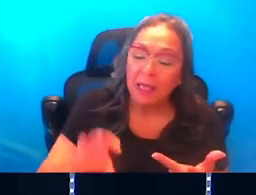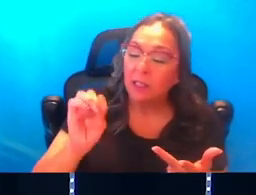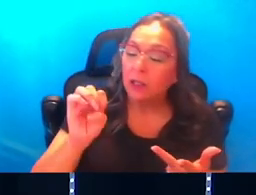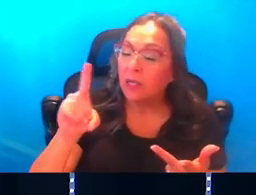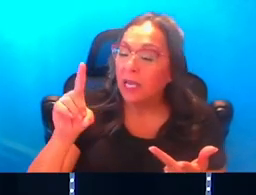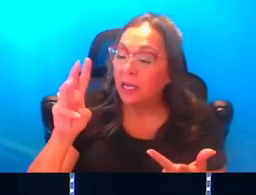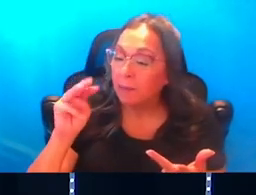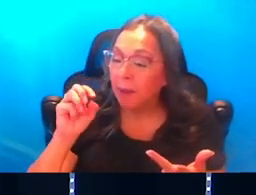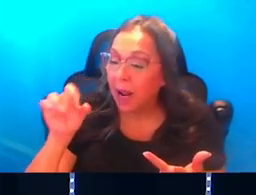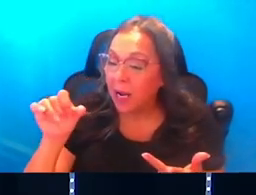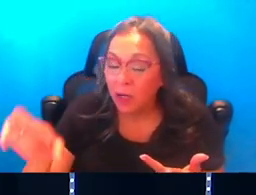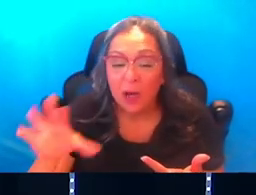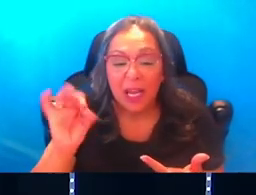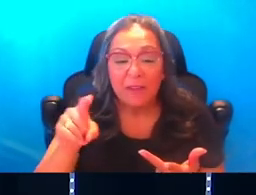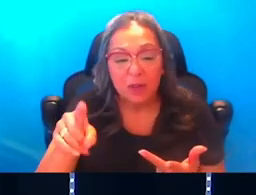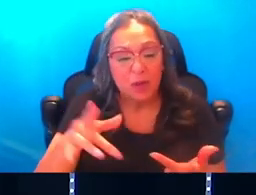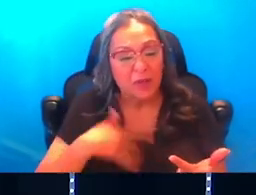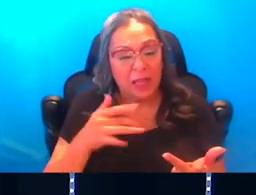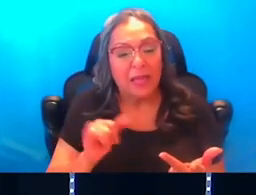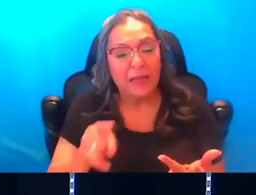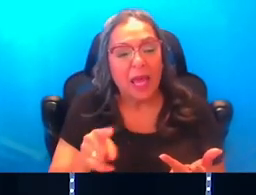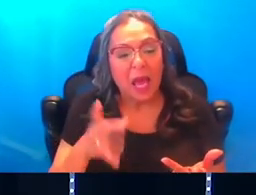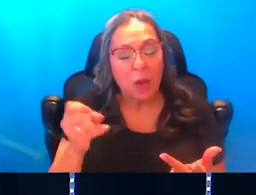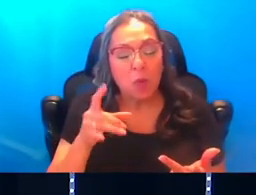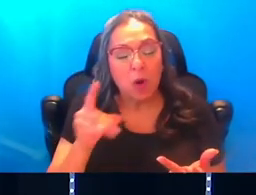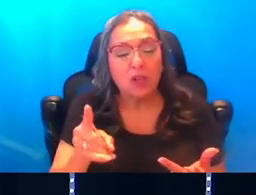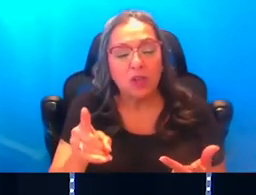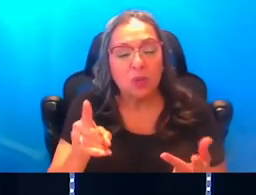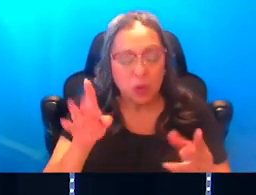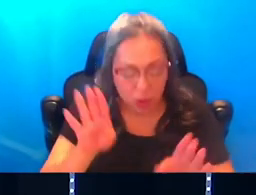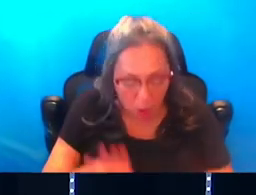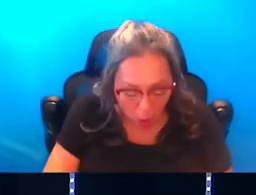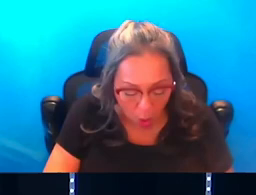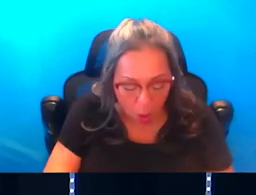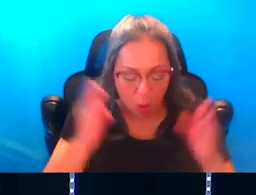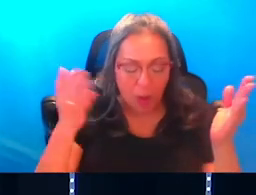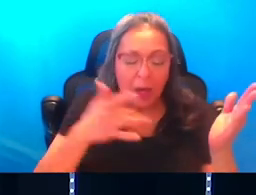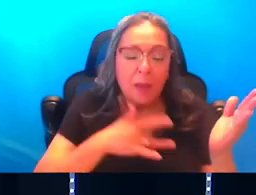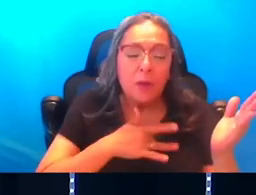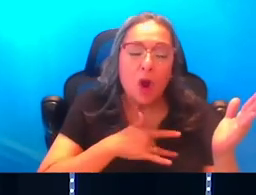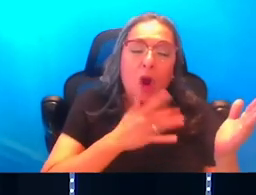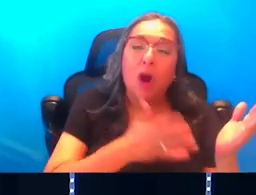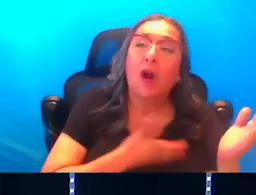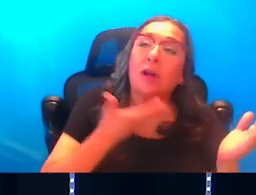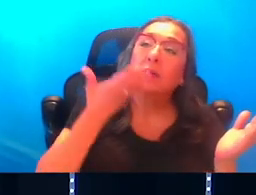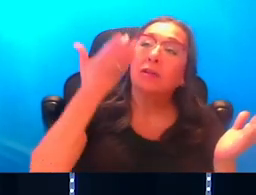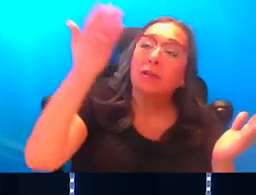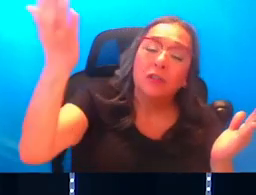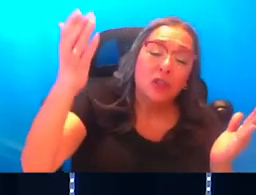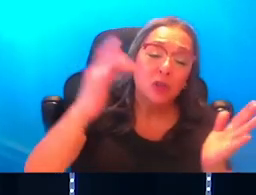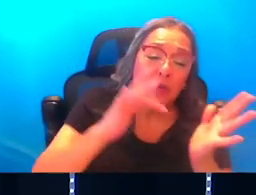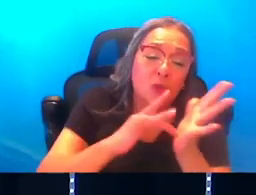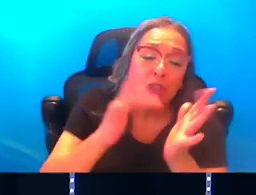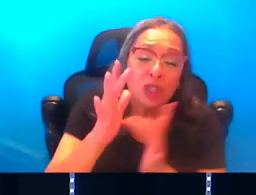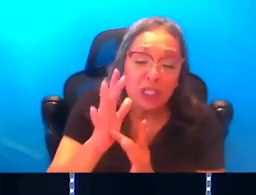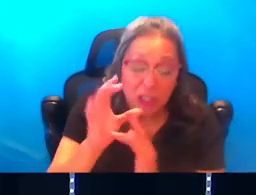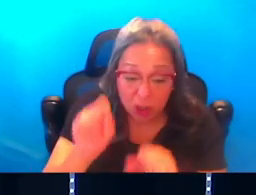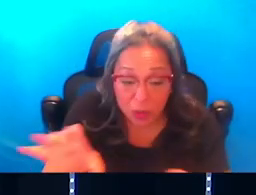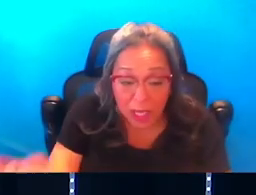you to get that settled today. I want you to pray, and I want you to swing the door of your heart open to Jesus. Because you can do that